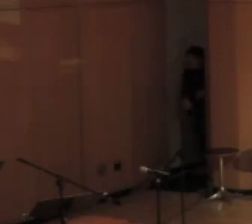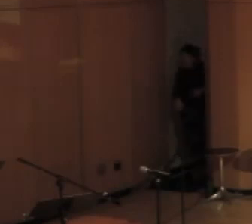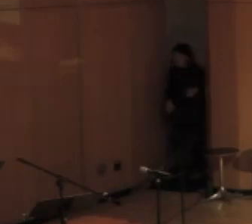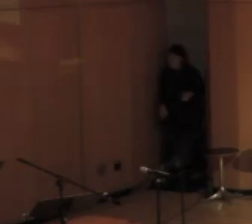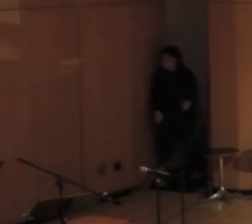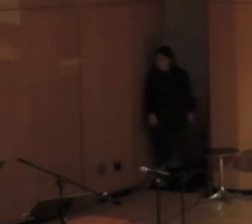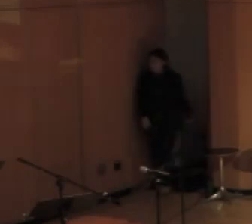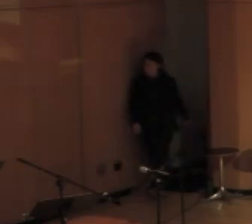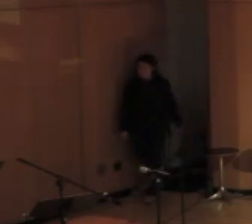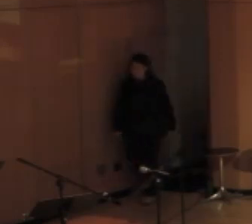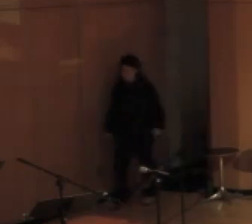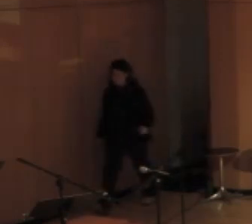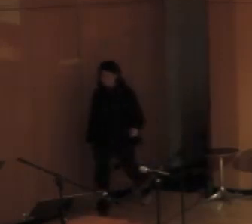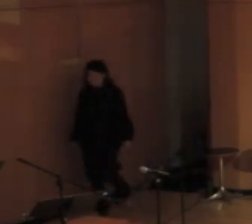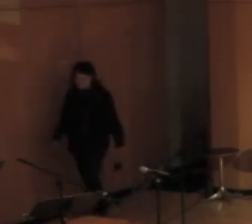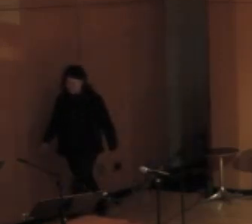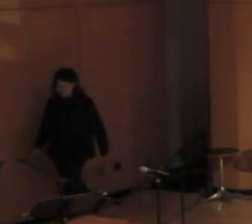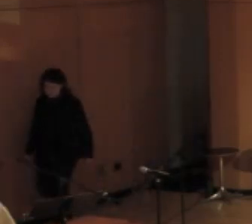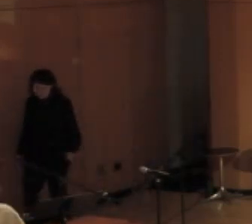back